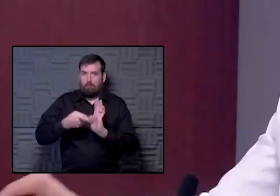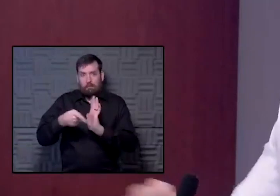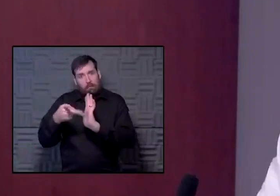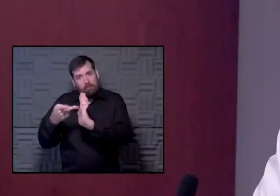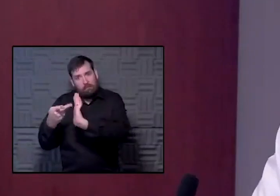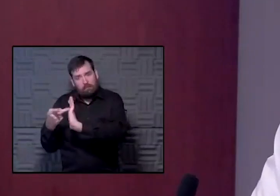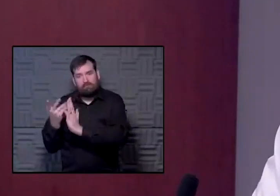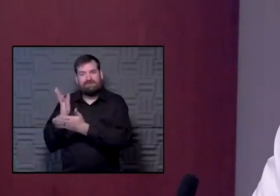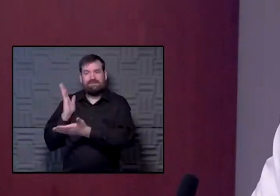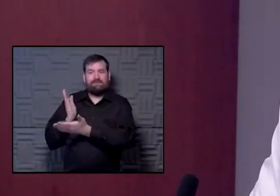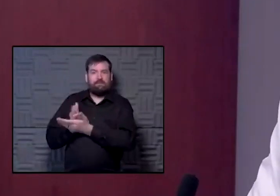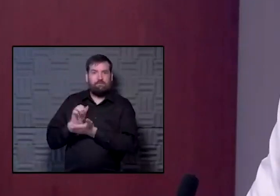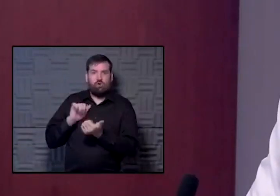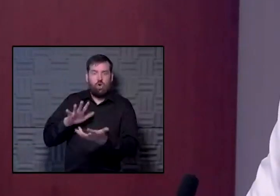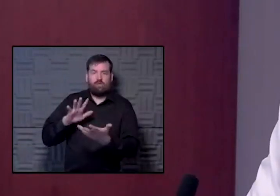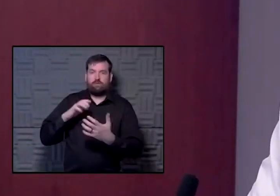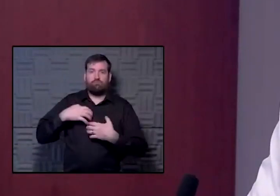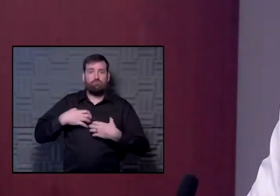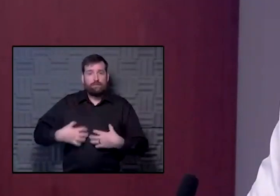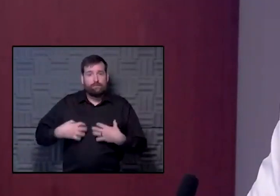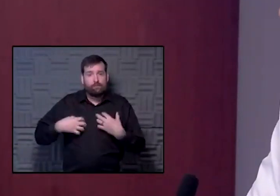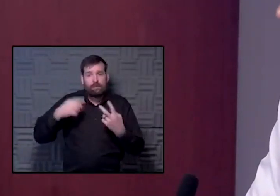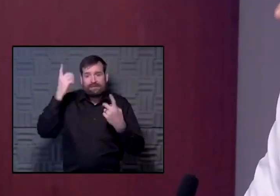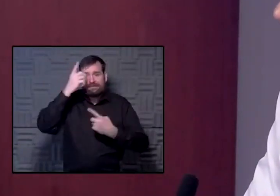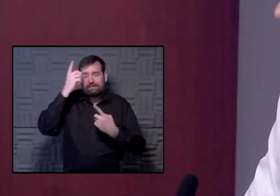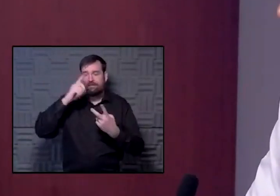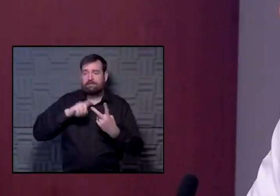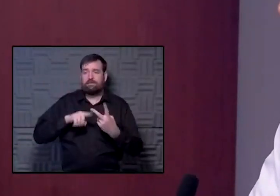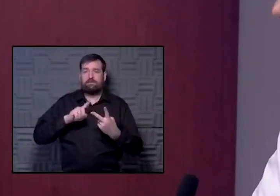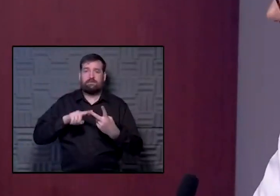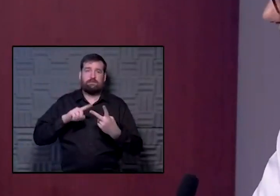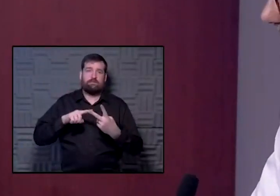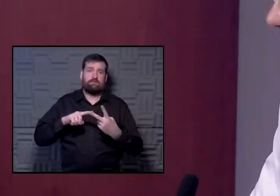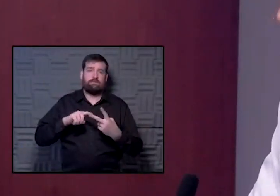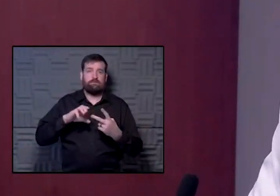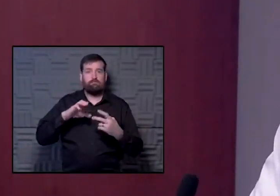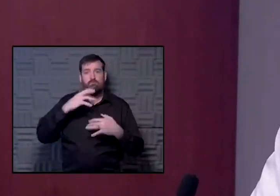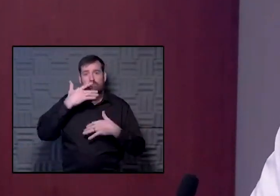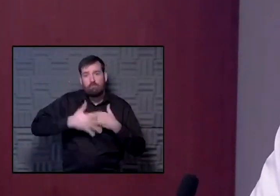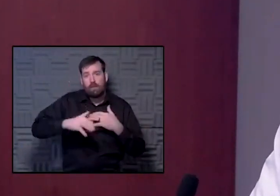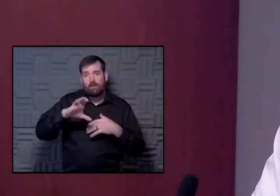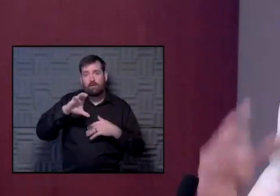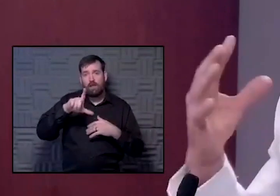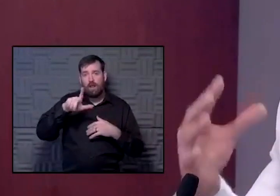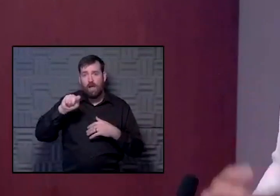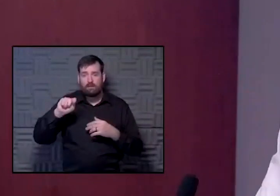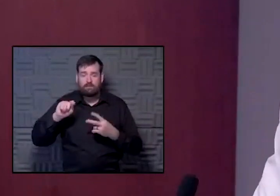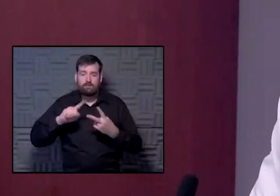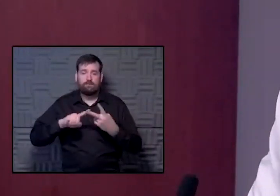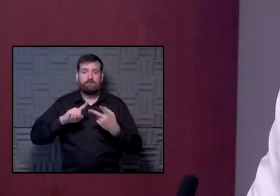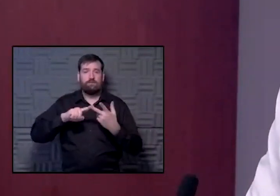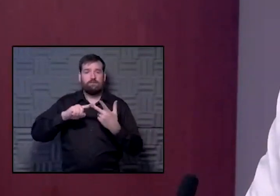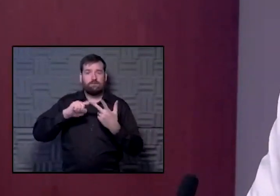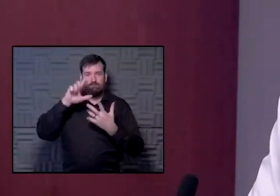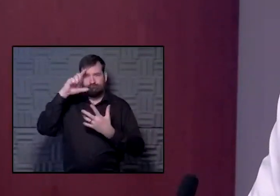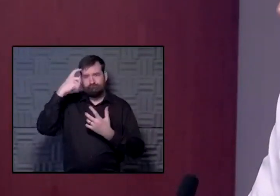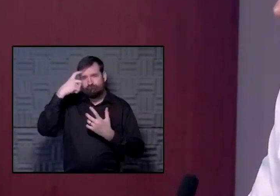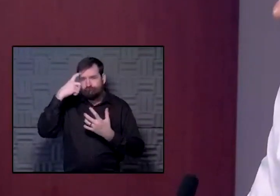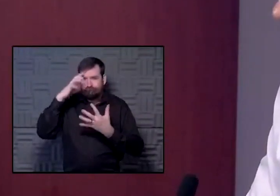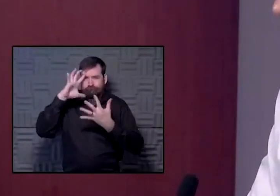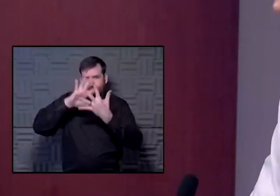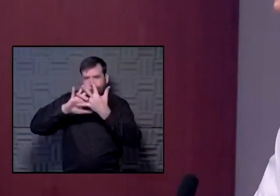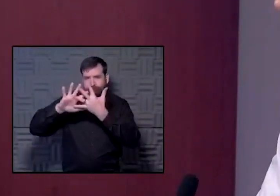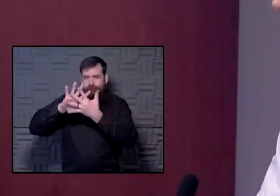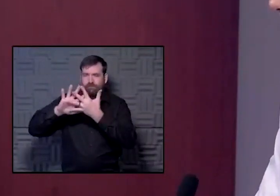from, causing the respiratory disease, stop it from causing the clots in the vascular system, the neurologic effects. Those are